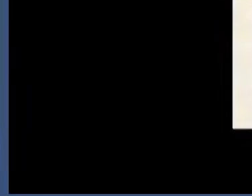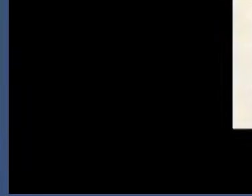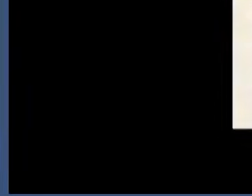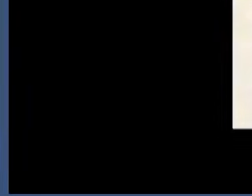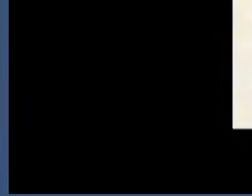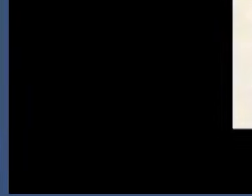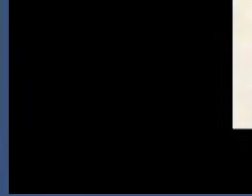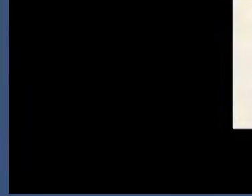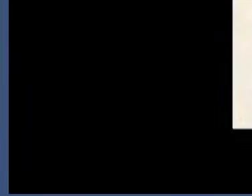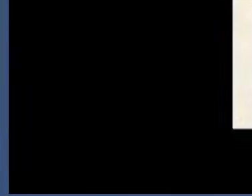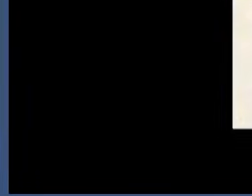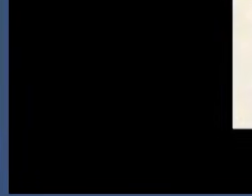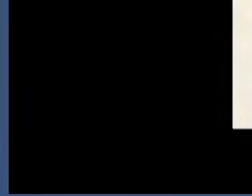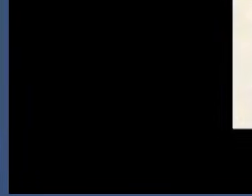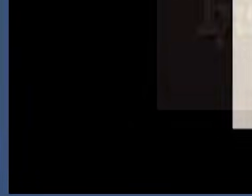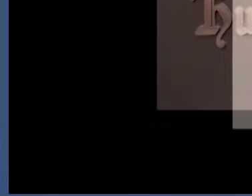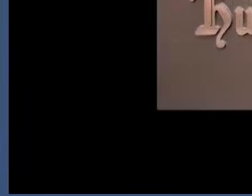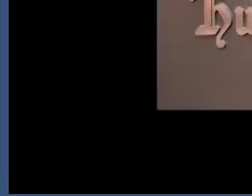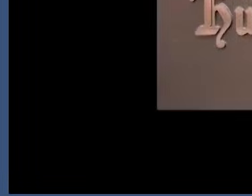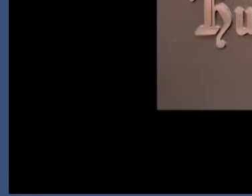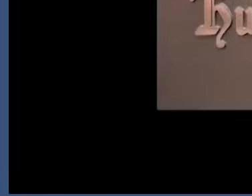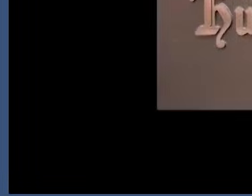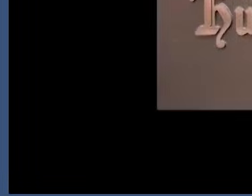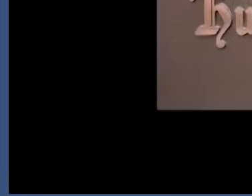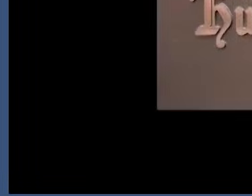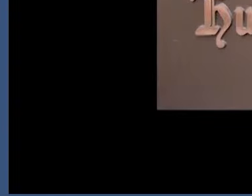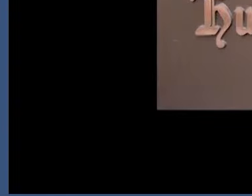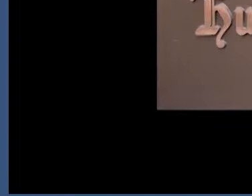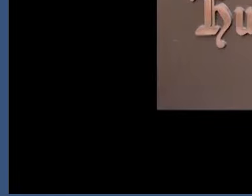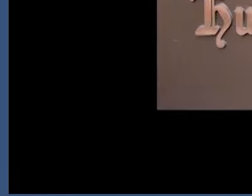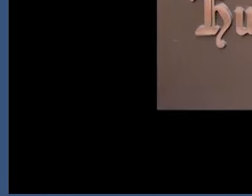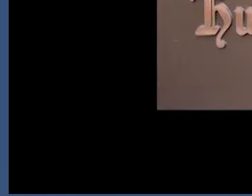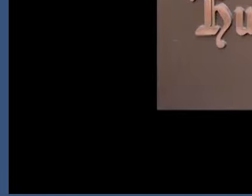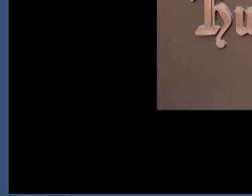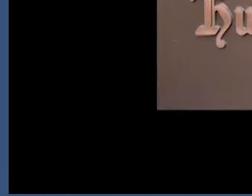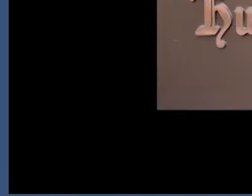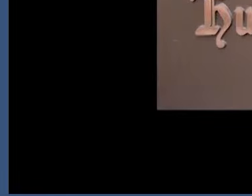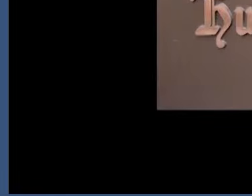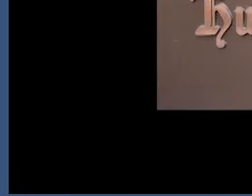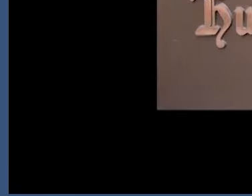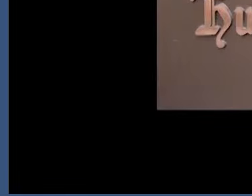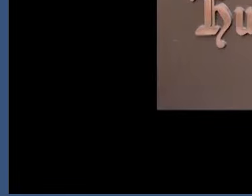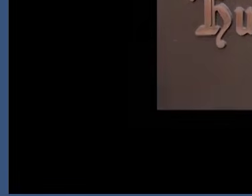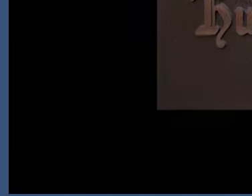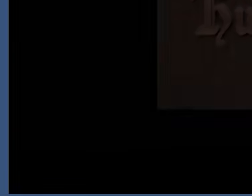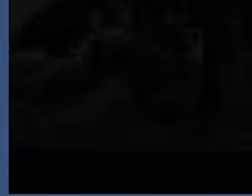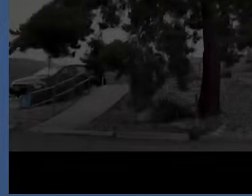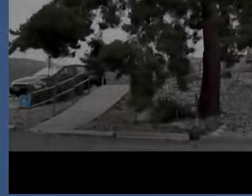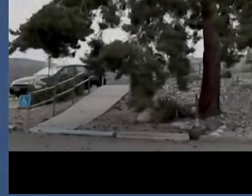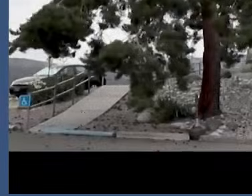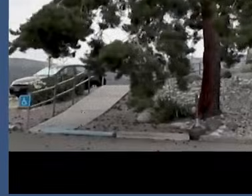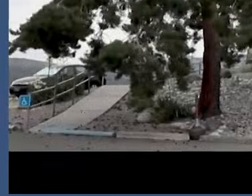British company, took over, and later the long-established Hudson Bay Company took over this property.